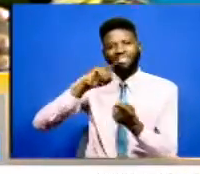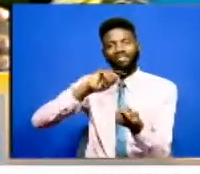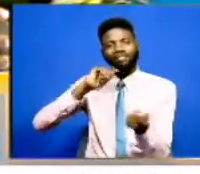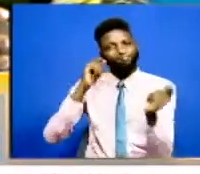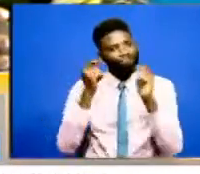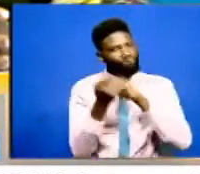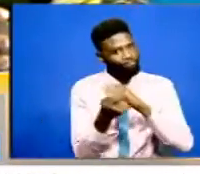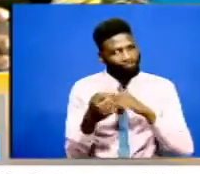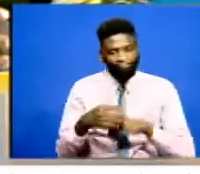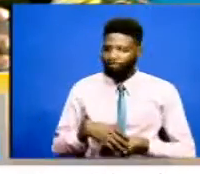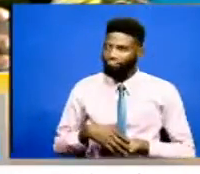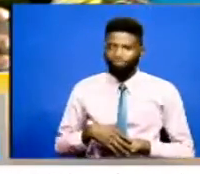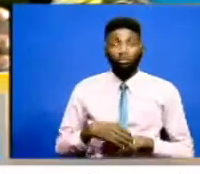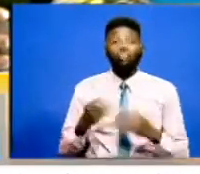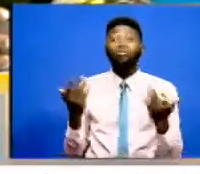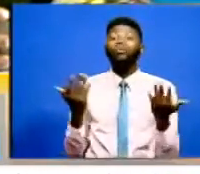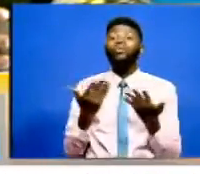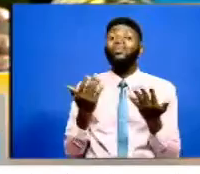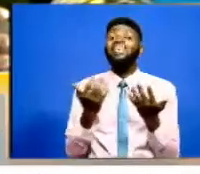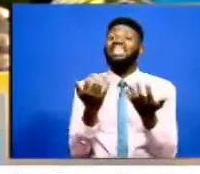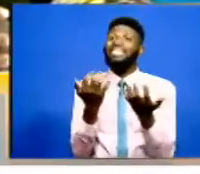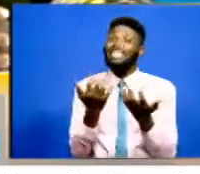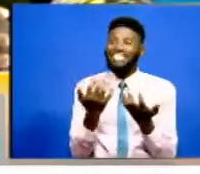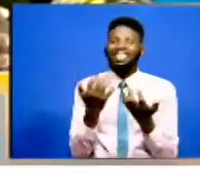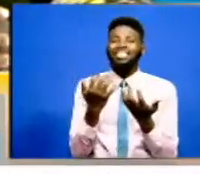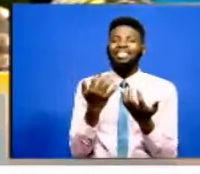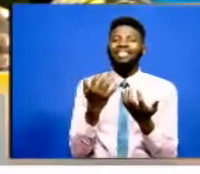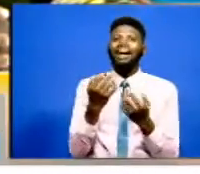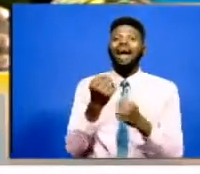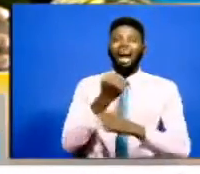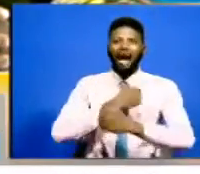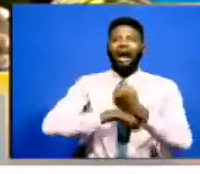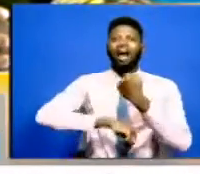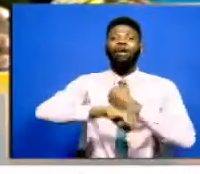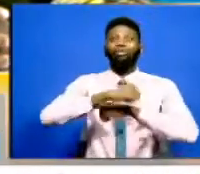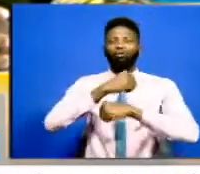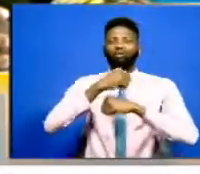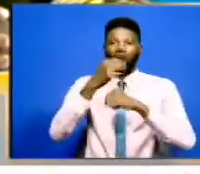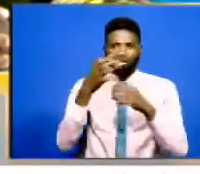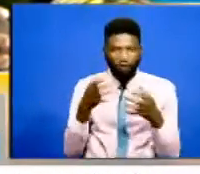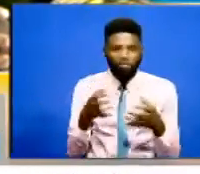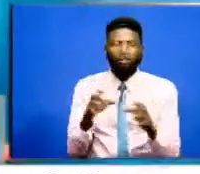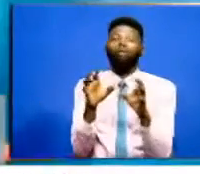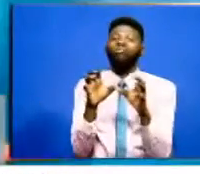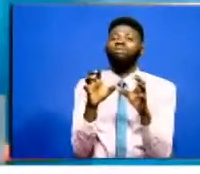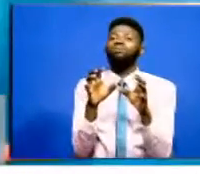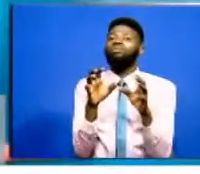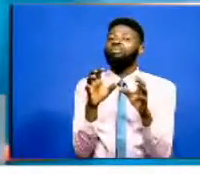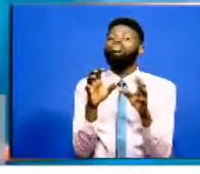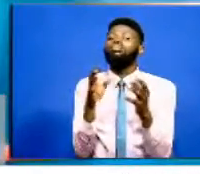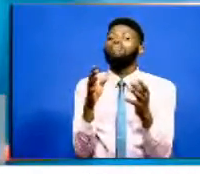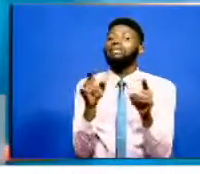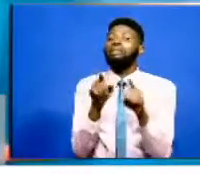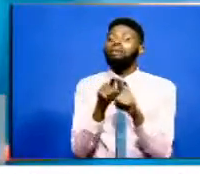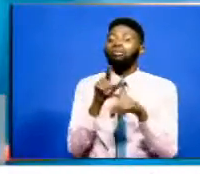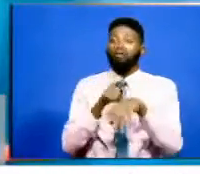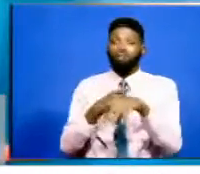is necessary to reinforce taking into consideration the lessons that we've